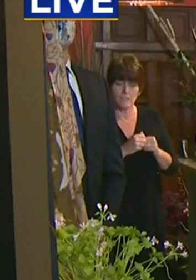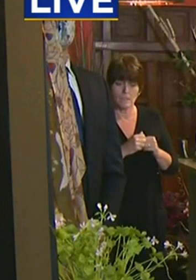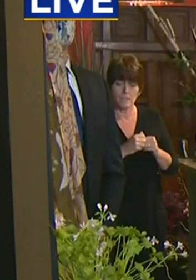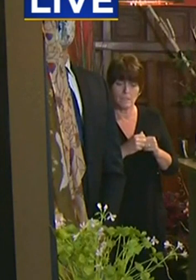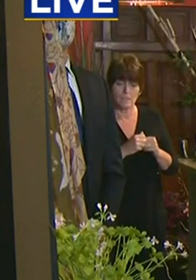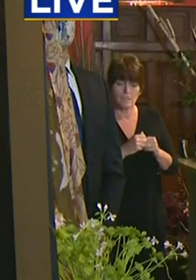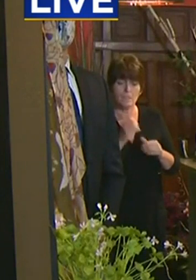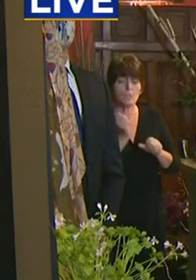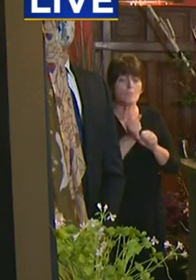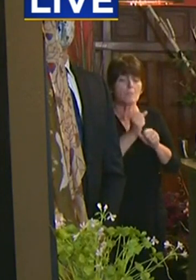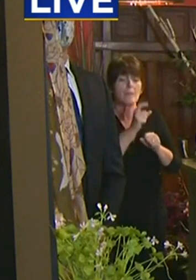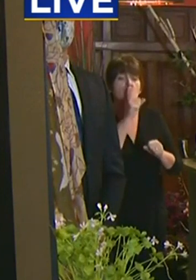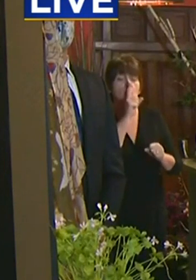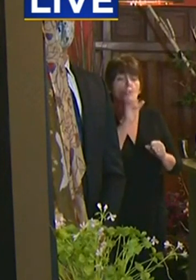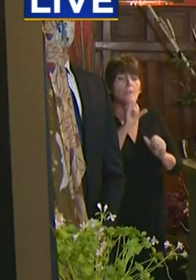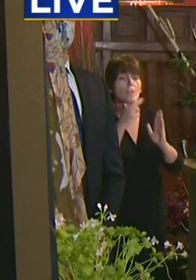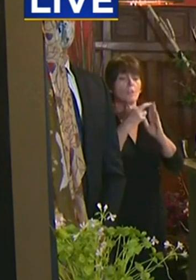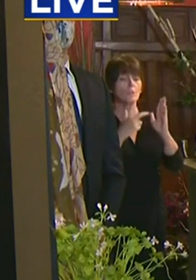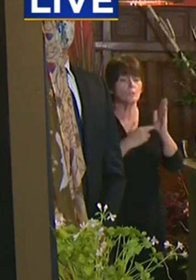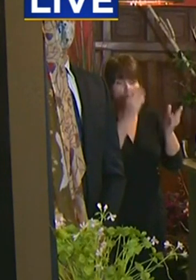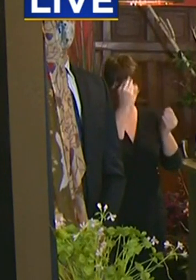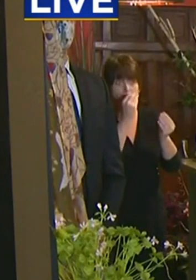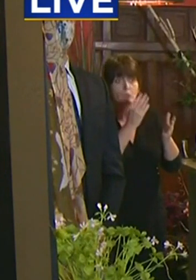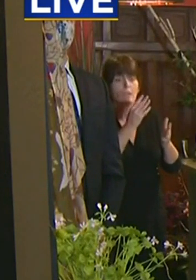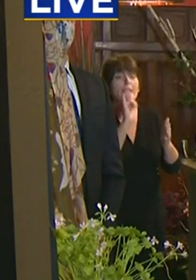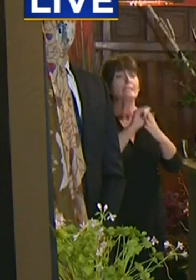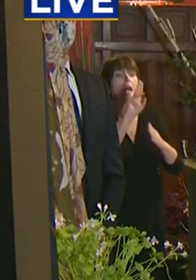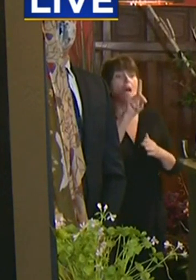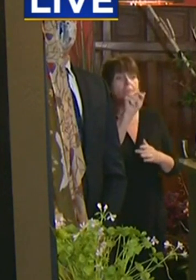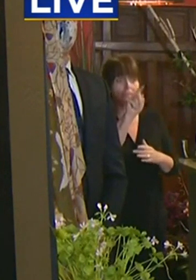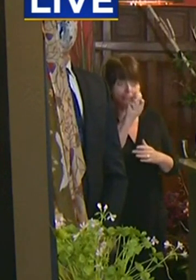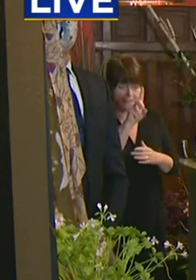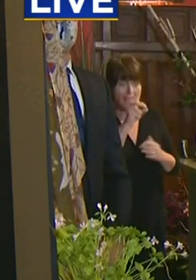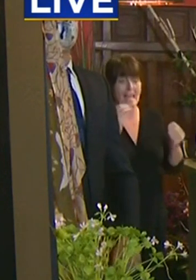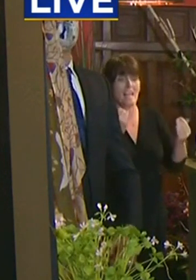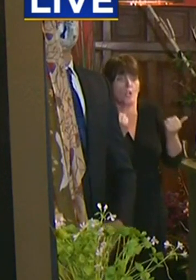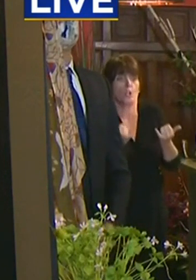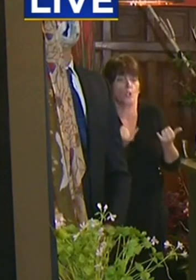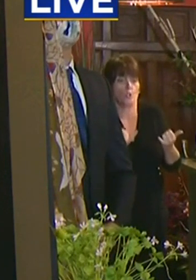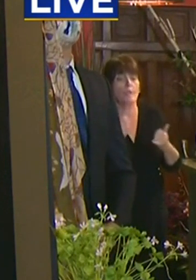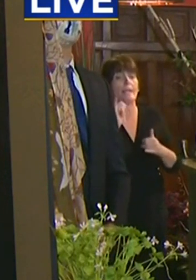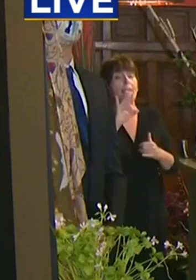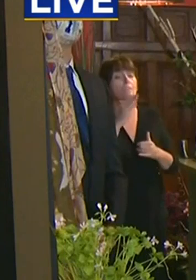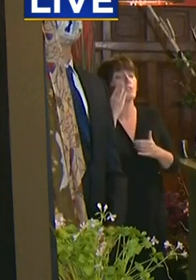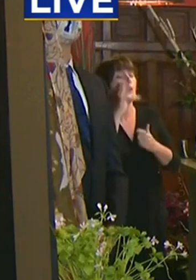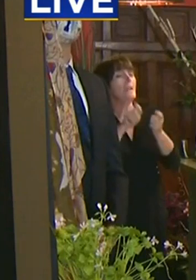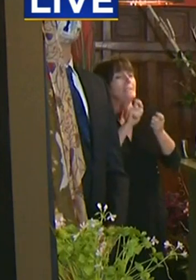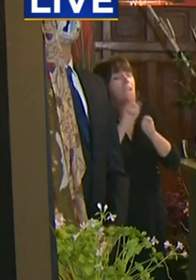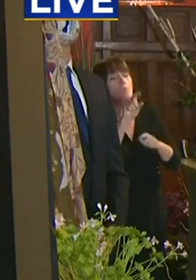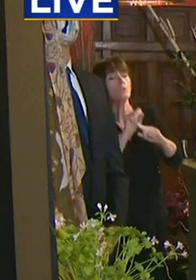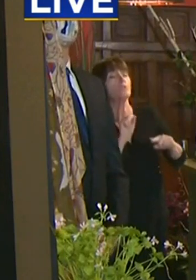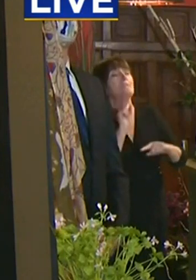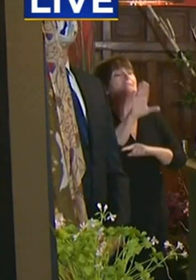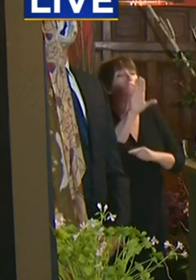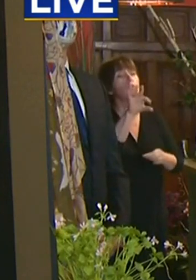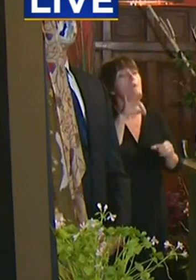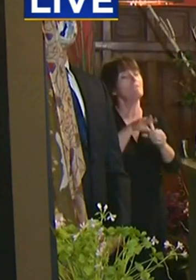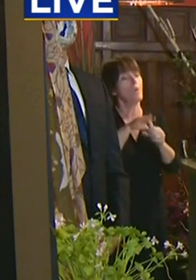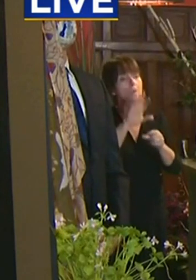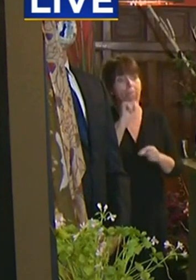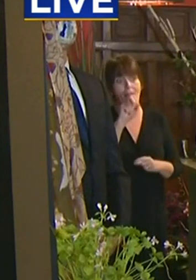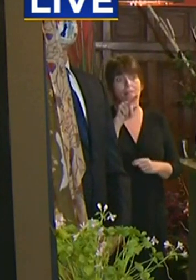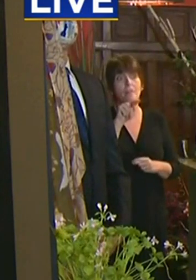voterstatus.sos.ca.gov. Make sure their registration information is up to date and current, so we know exactly where to send those vote by mail